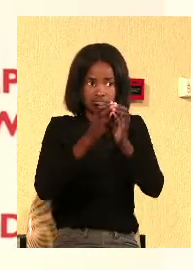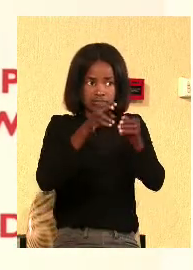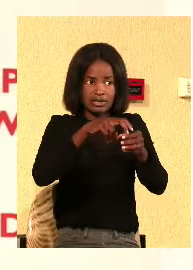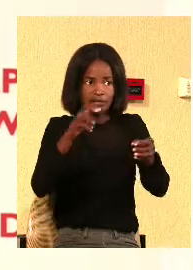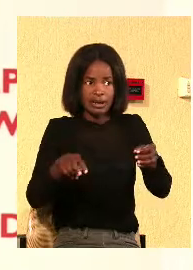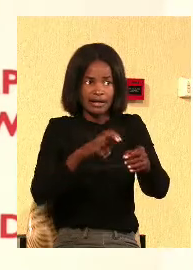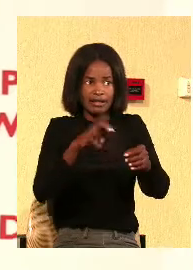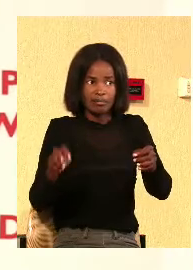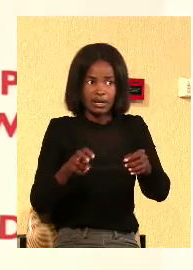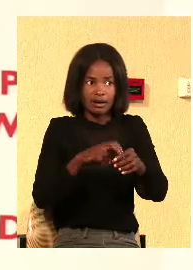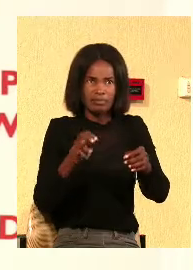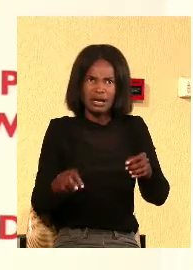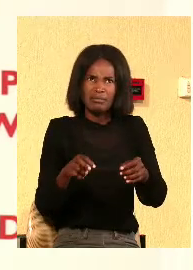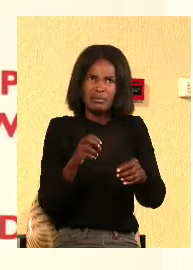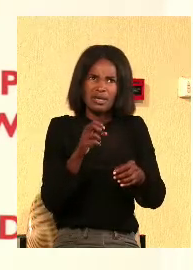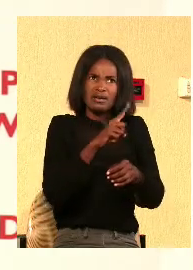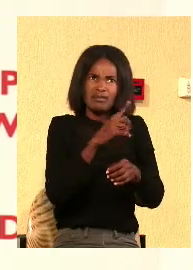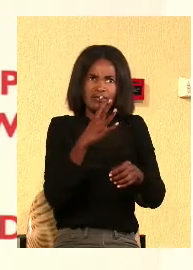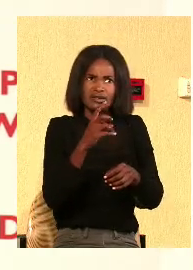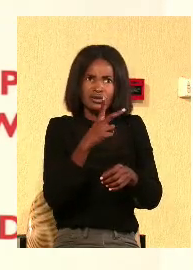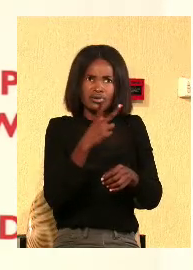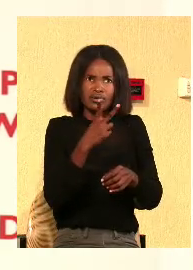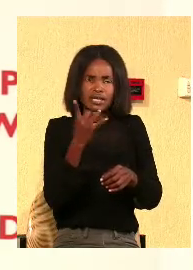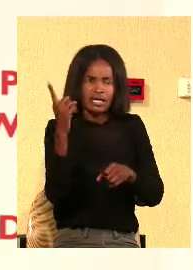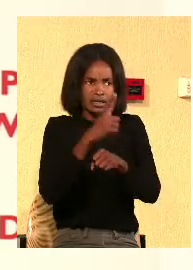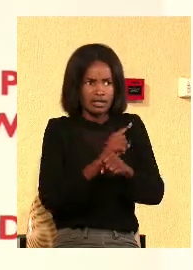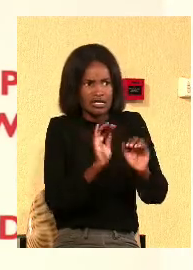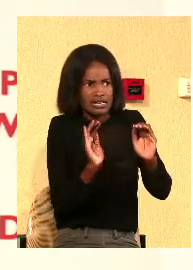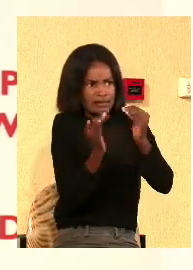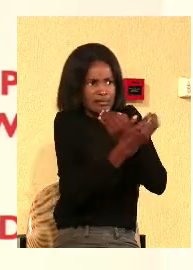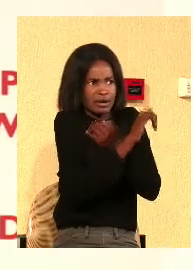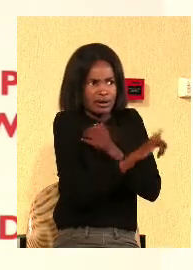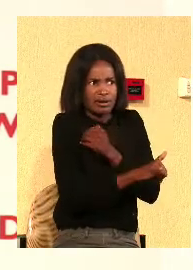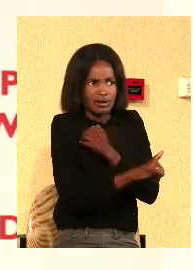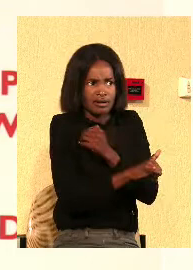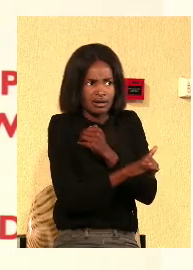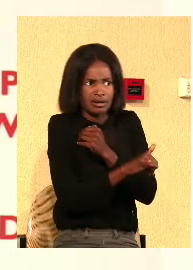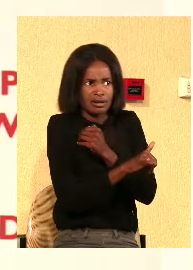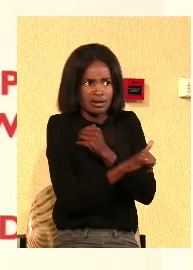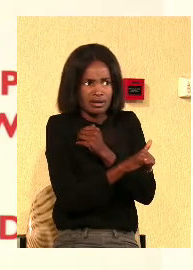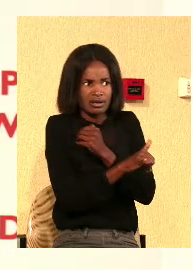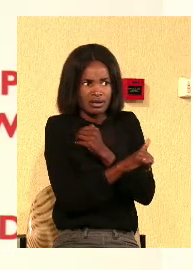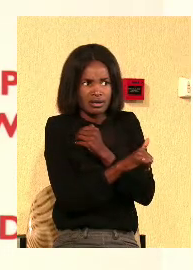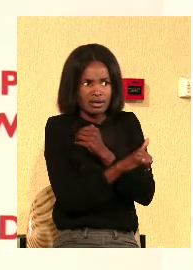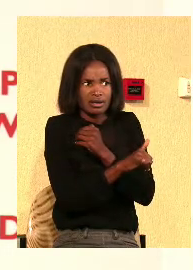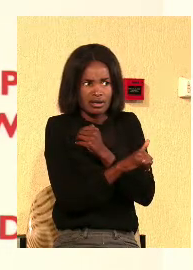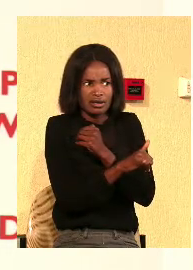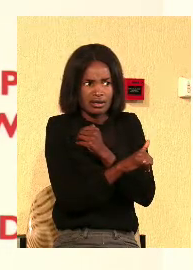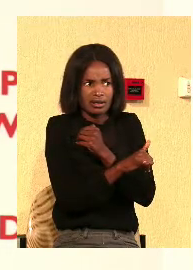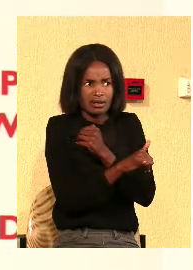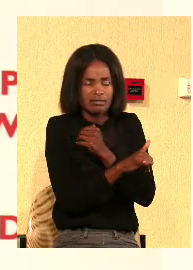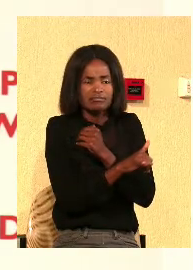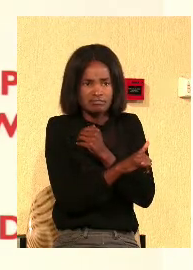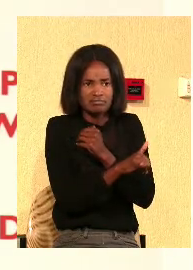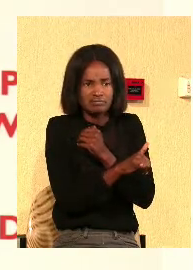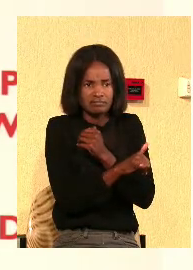for the 14 or 28 days, they were quarantined. I haven't picked that up in any of the media. People concentrate on